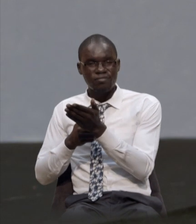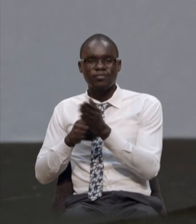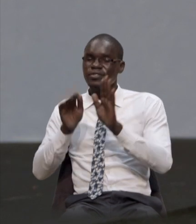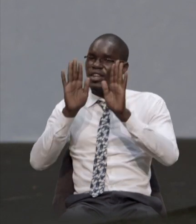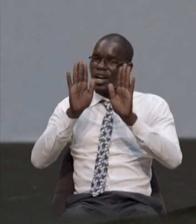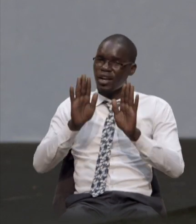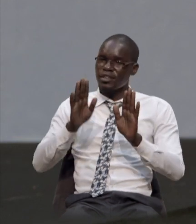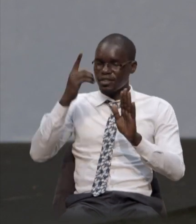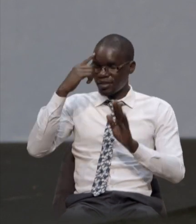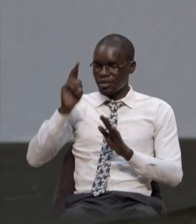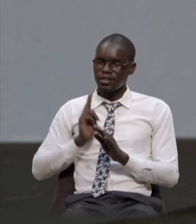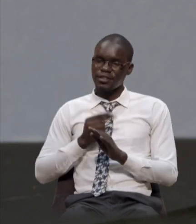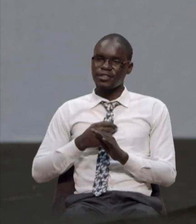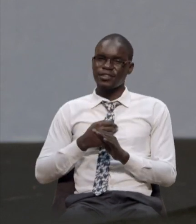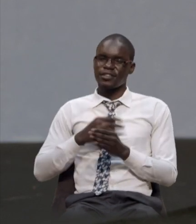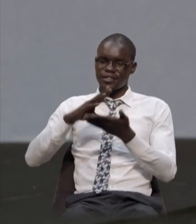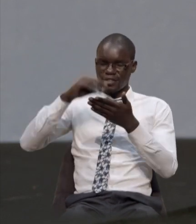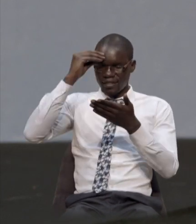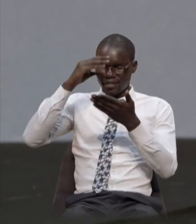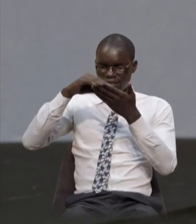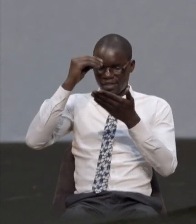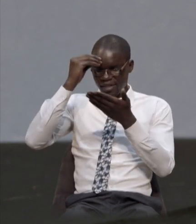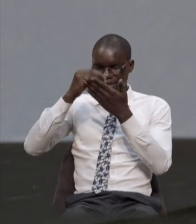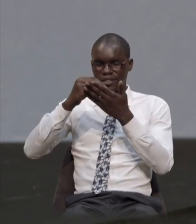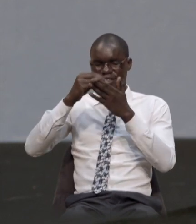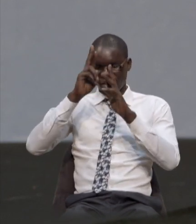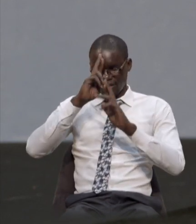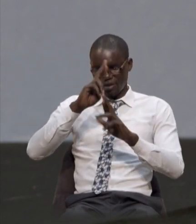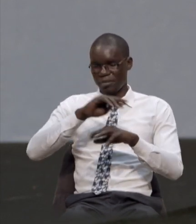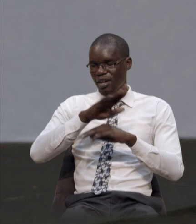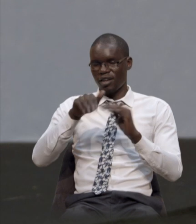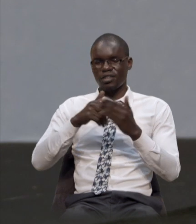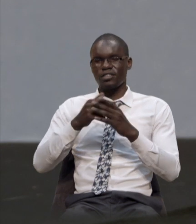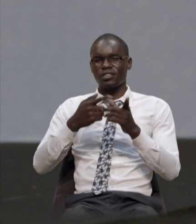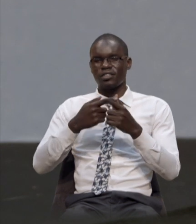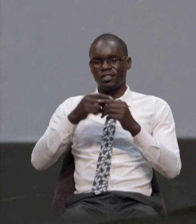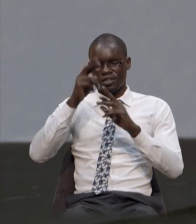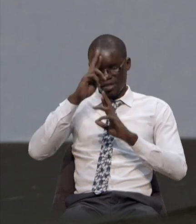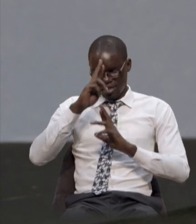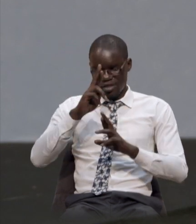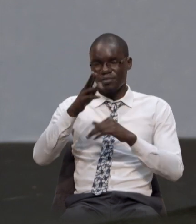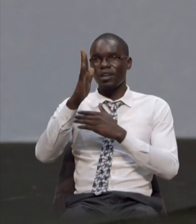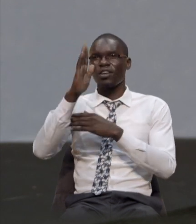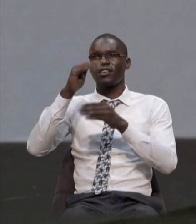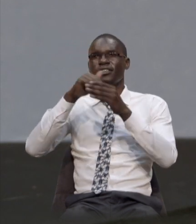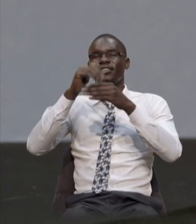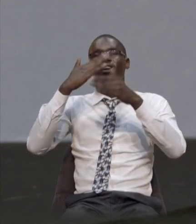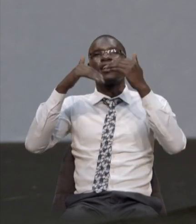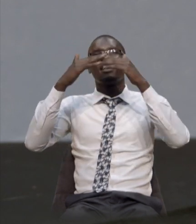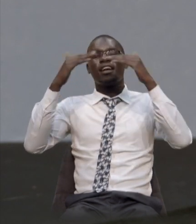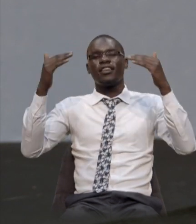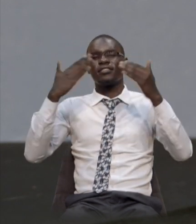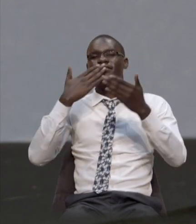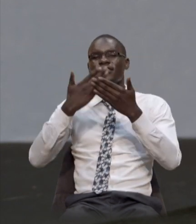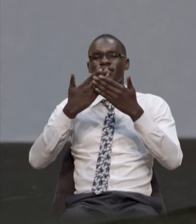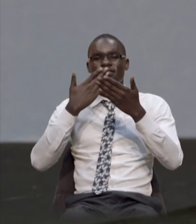for us to learn to respect everyone. And when we respect people down here, we will always respect God in heaven. And we are happy to